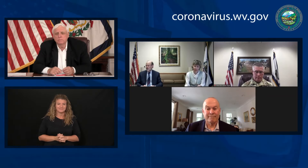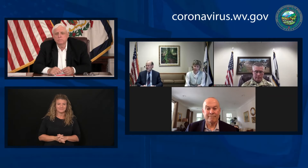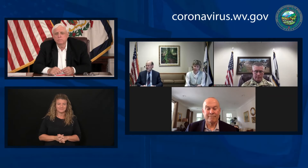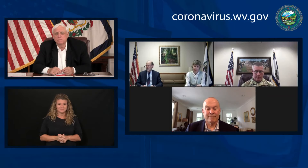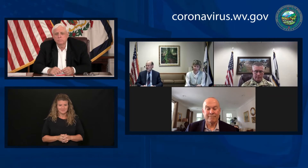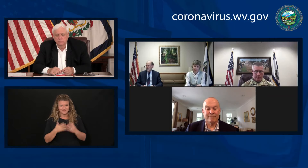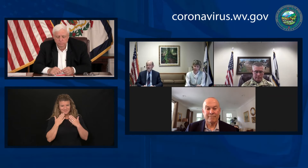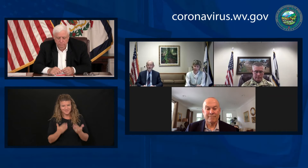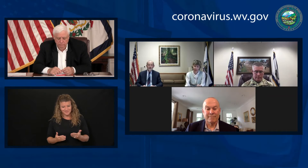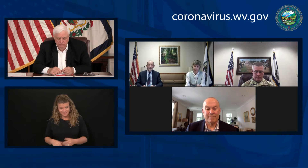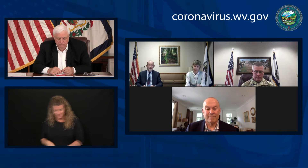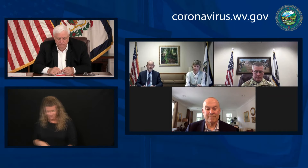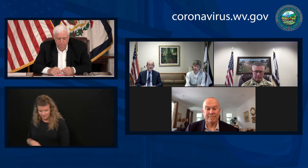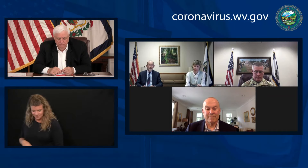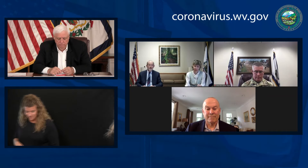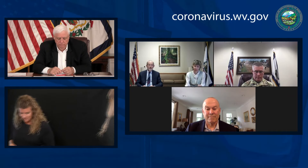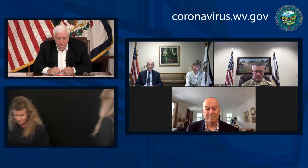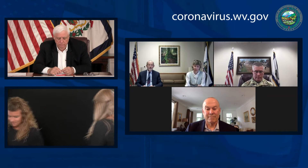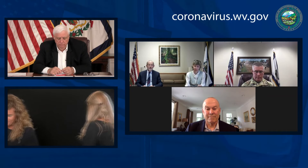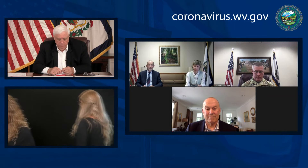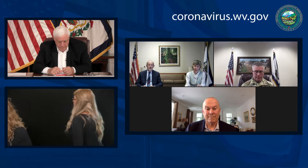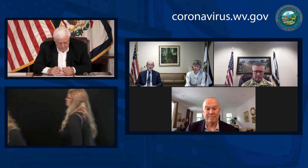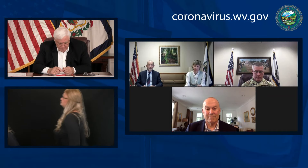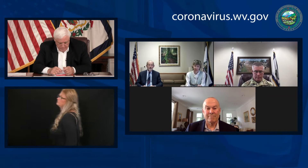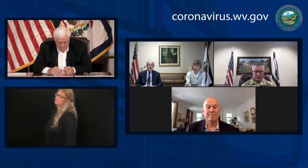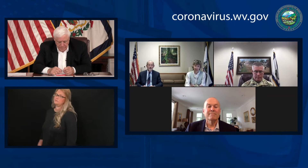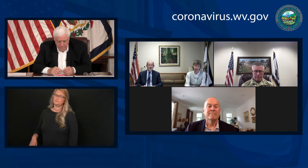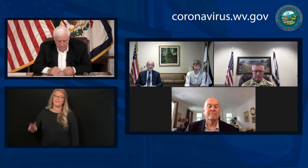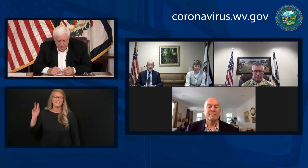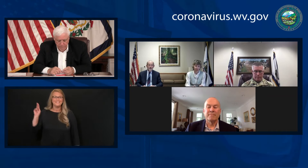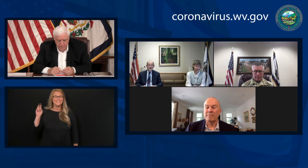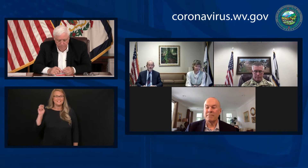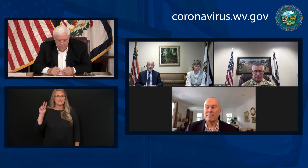All right, thank you, David. Next, we'll go to Kenny Bass with WCHS and Fox 11.